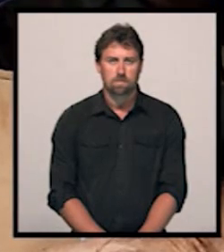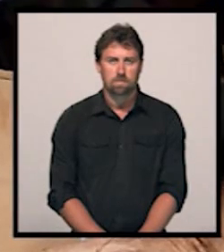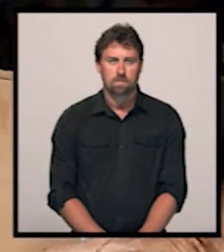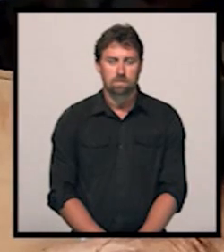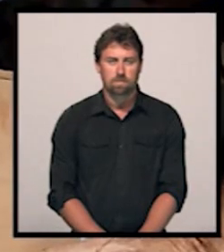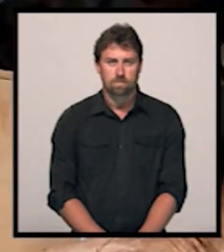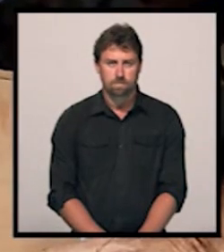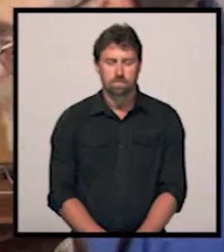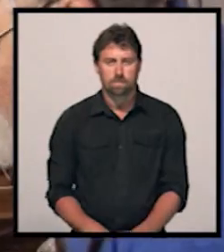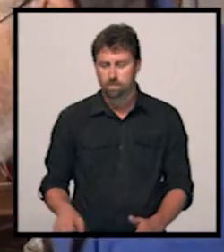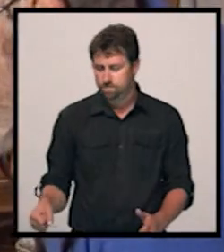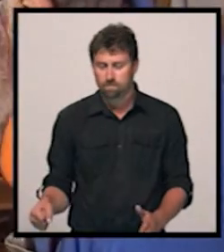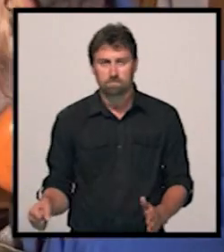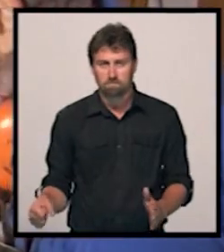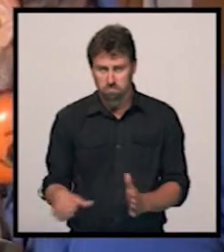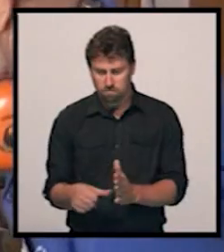There we go.